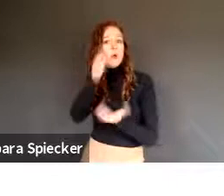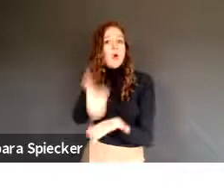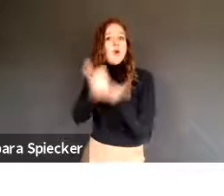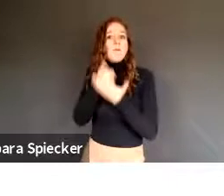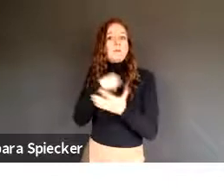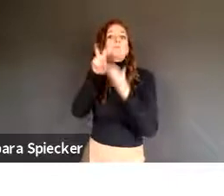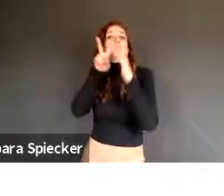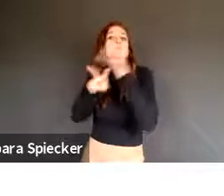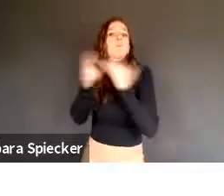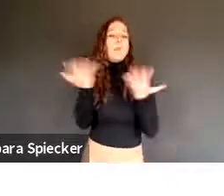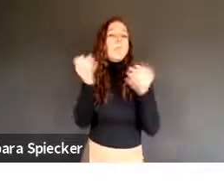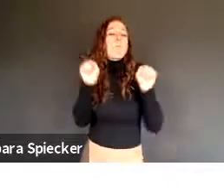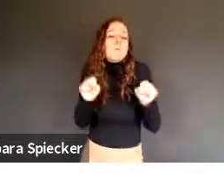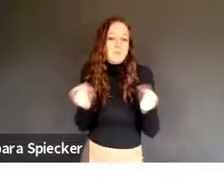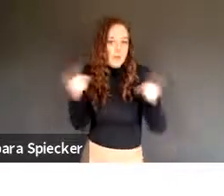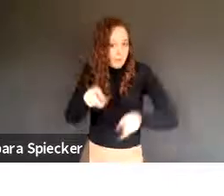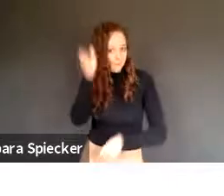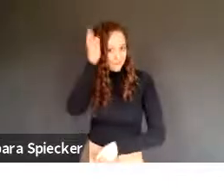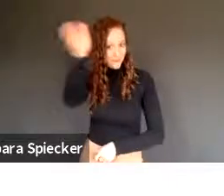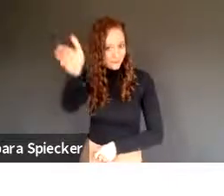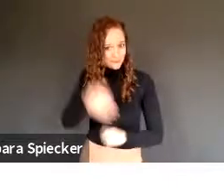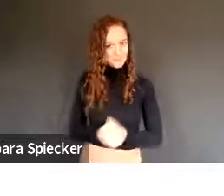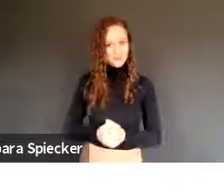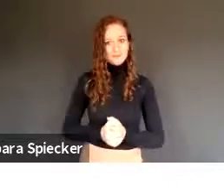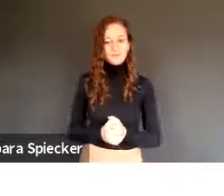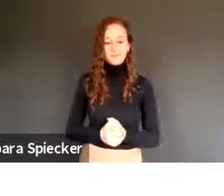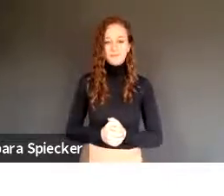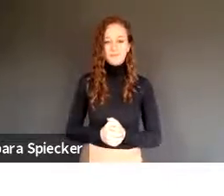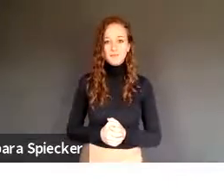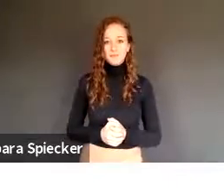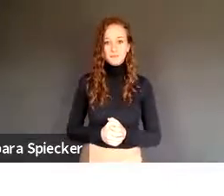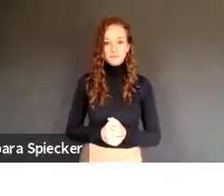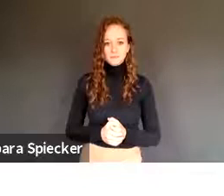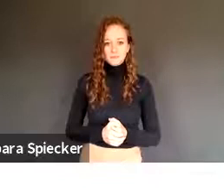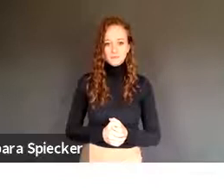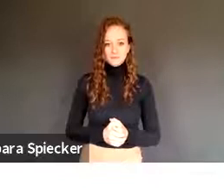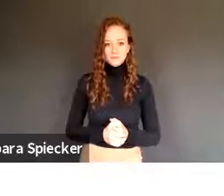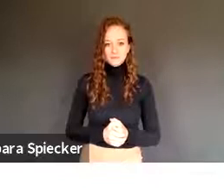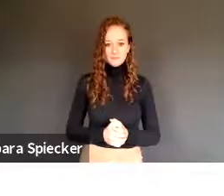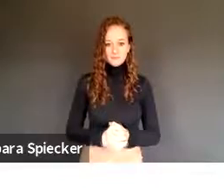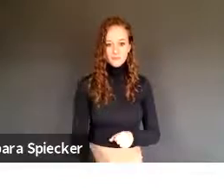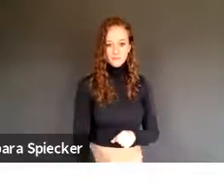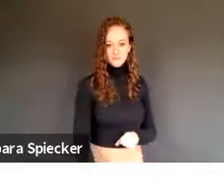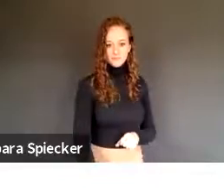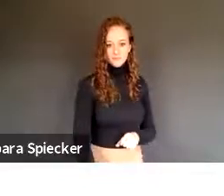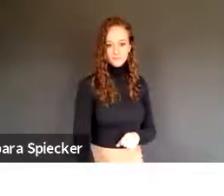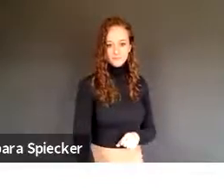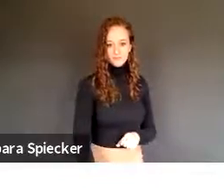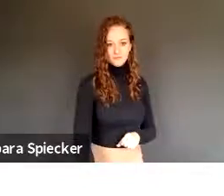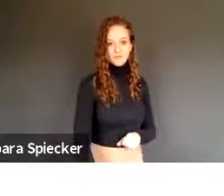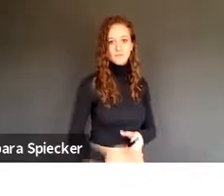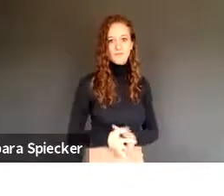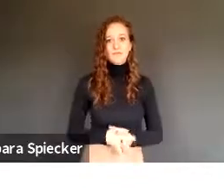ecological responses to an increasingly variable climate. This gives us an opportunity to grab an early estimate of what might happen in the future.